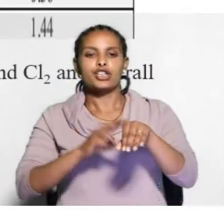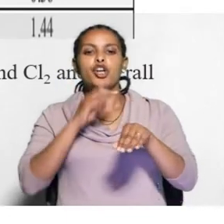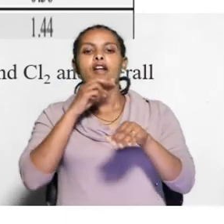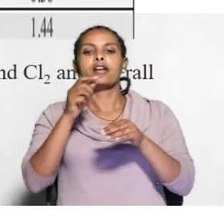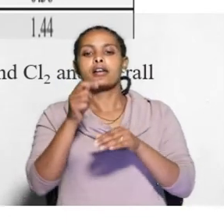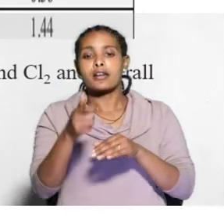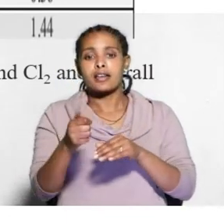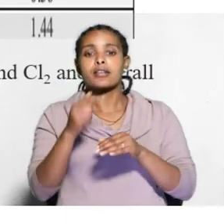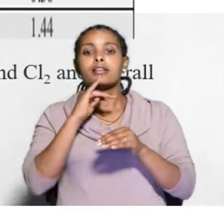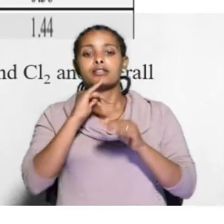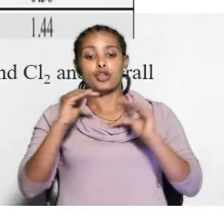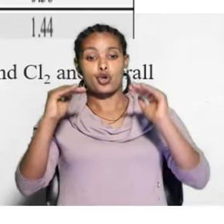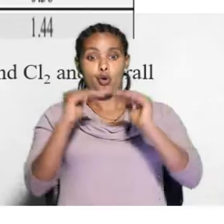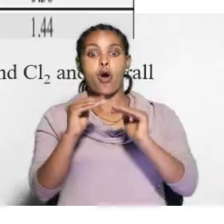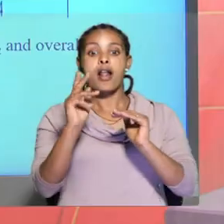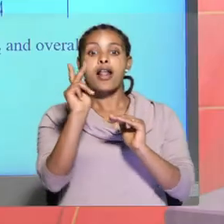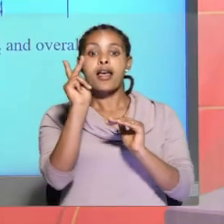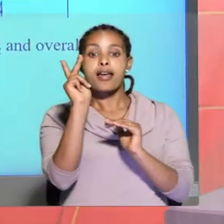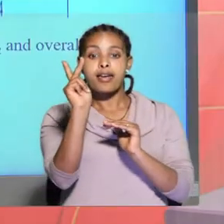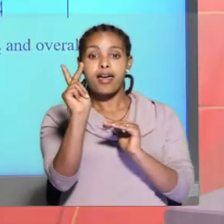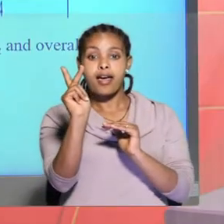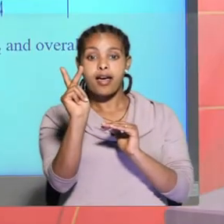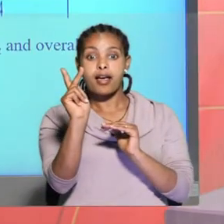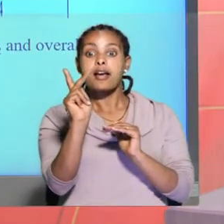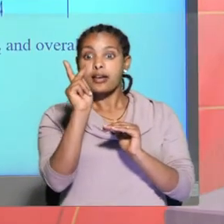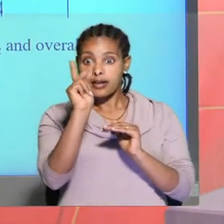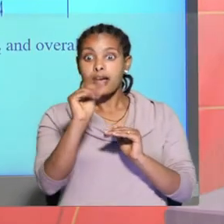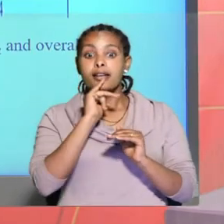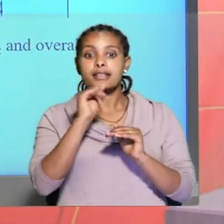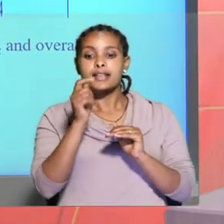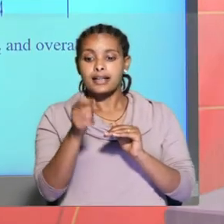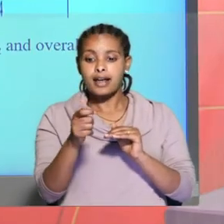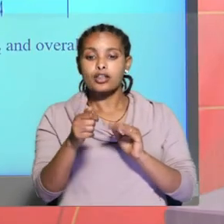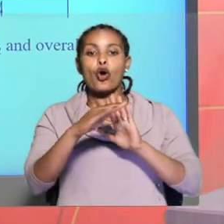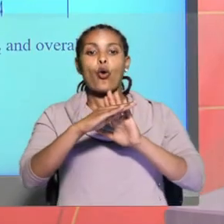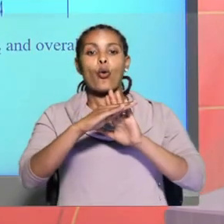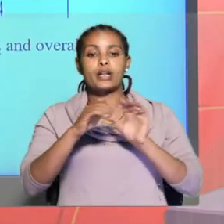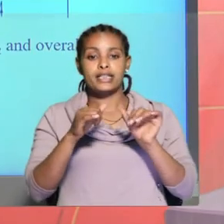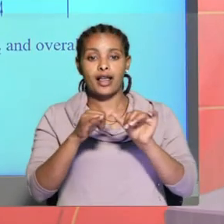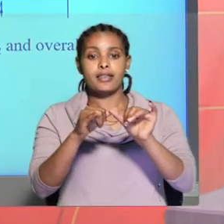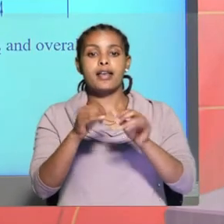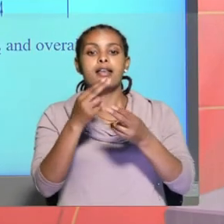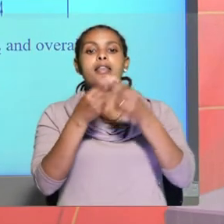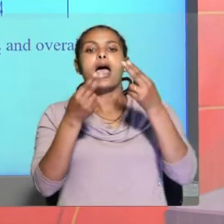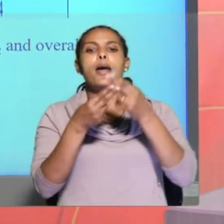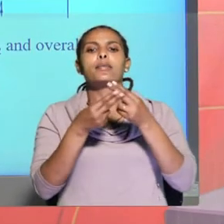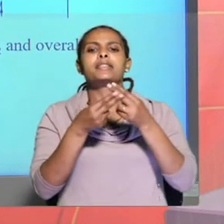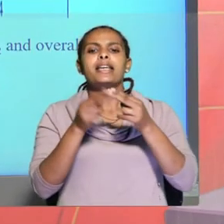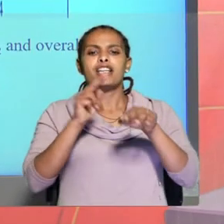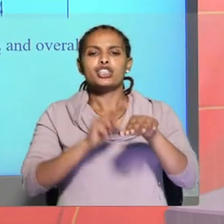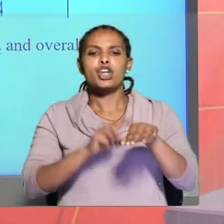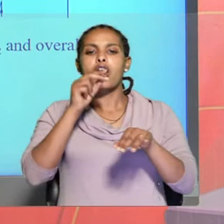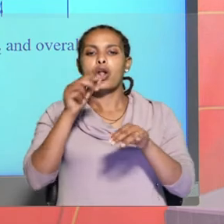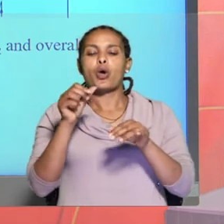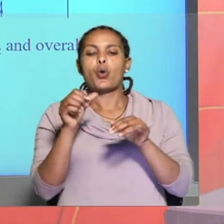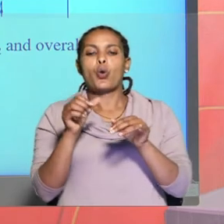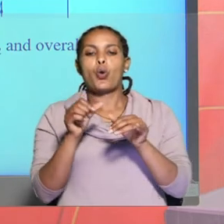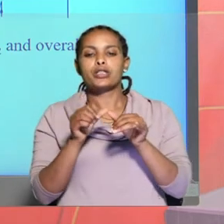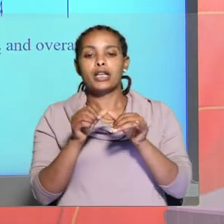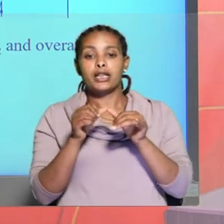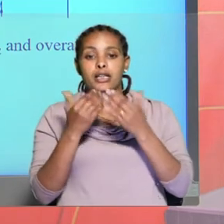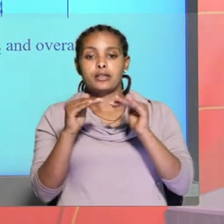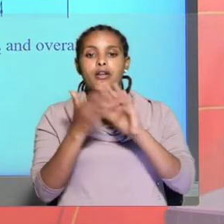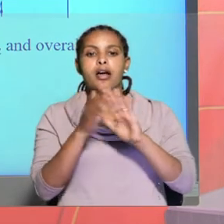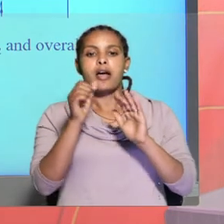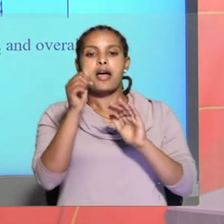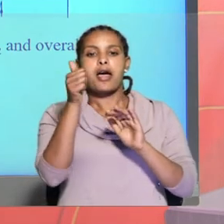rates equal k k is red constant times initial concentration of a